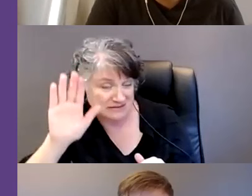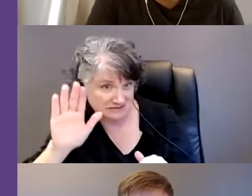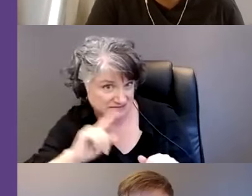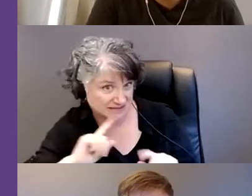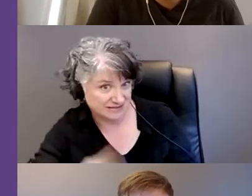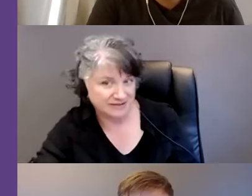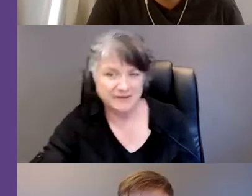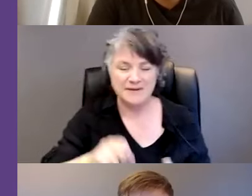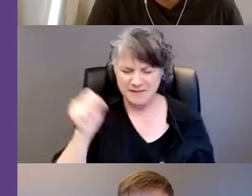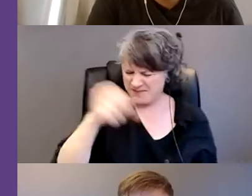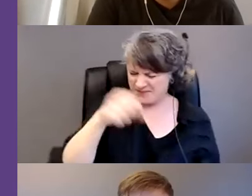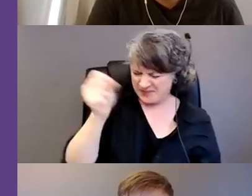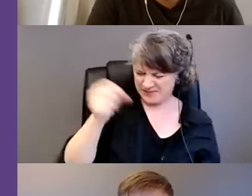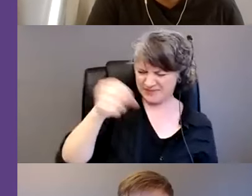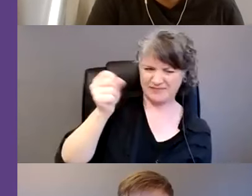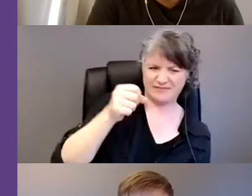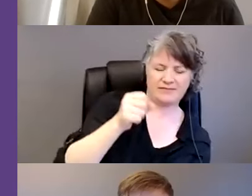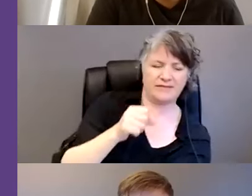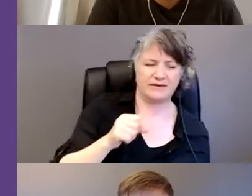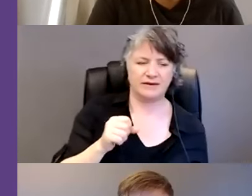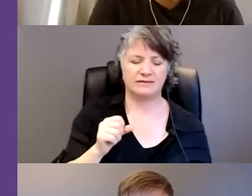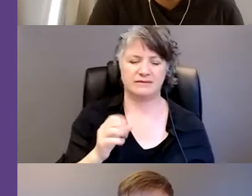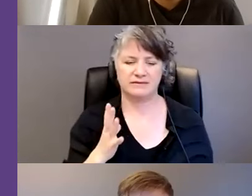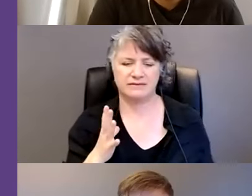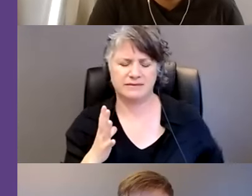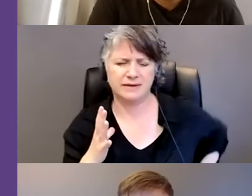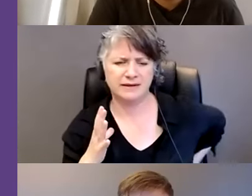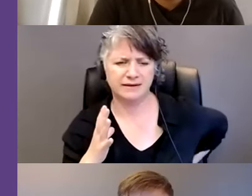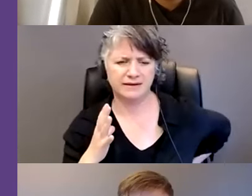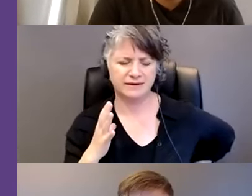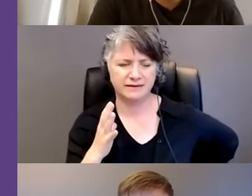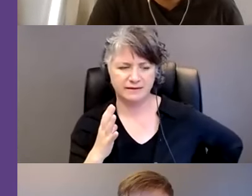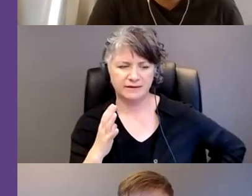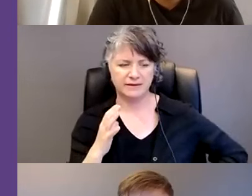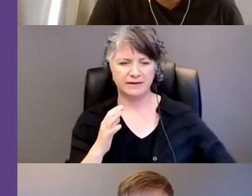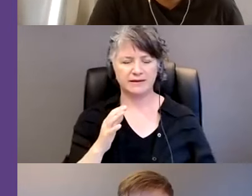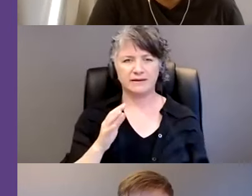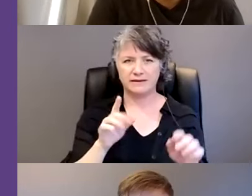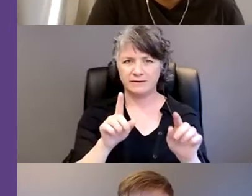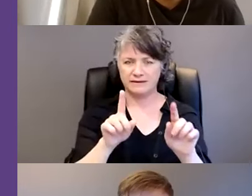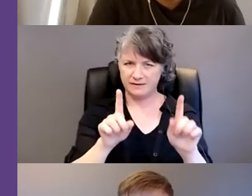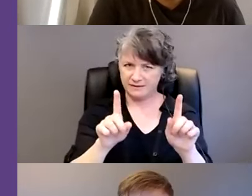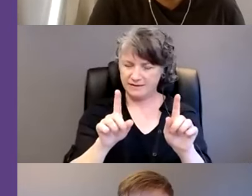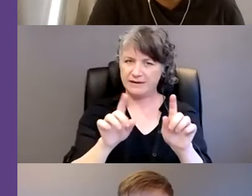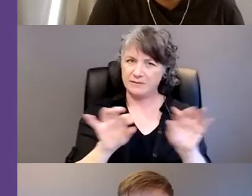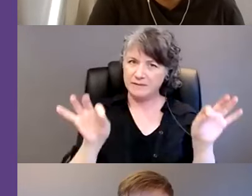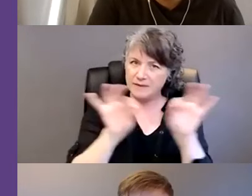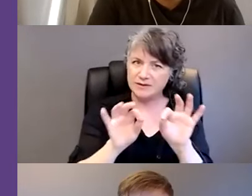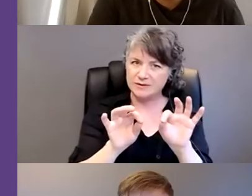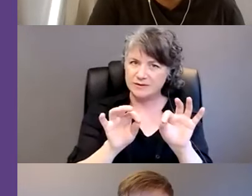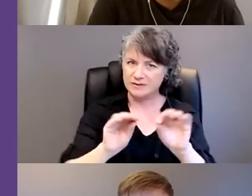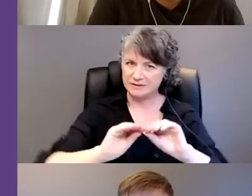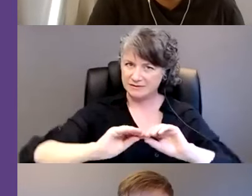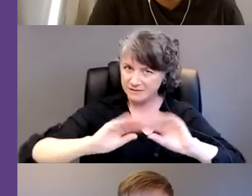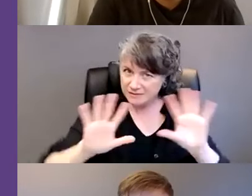Okay. Yes. So important to differentiate again between consent